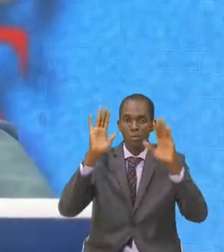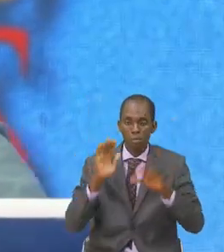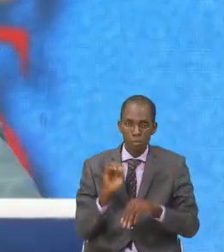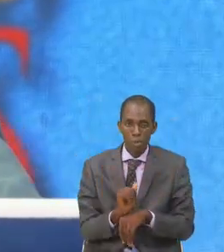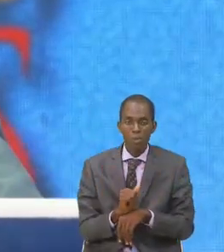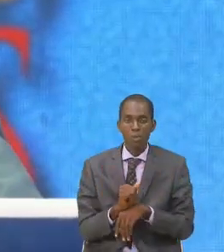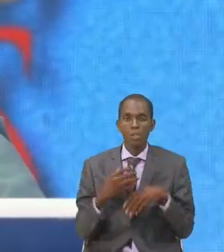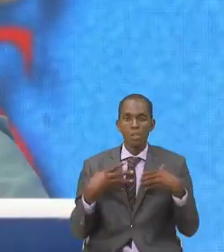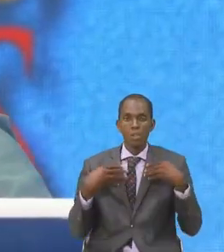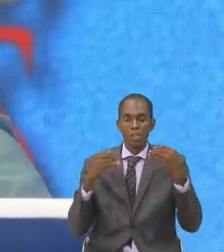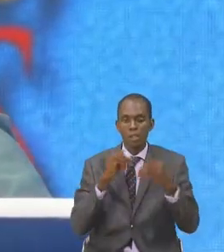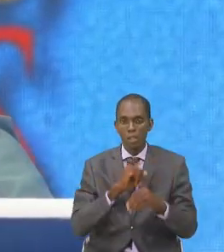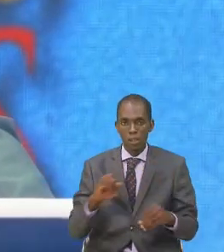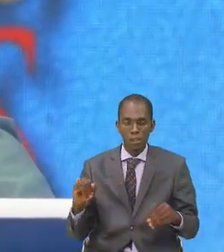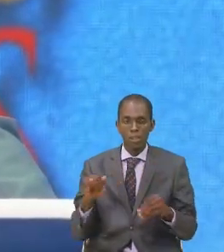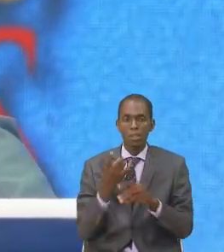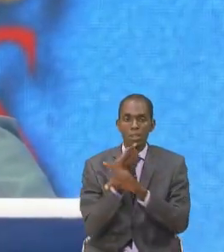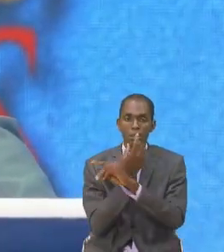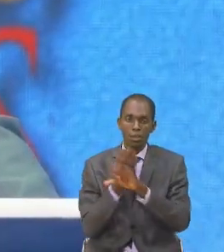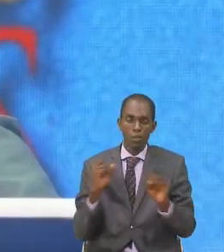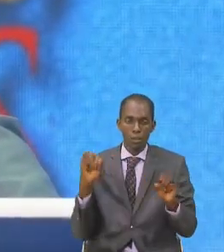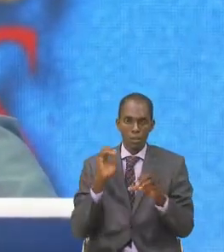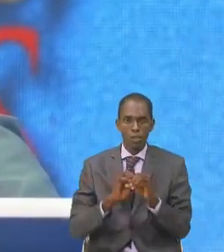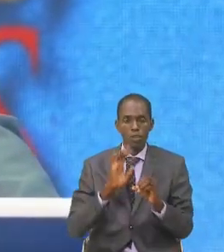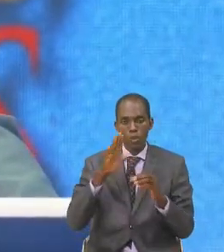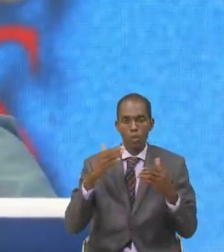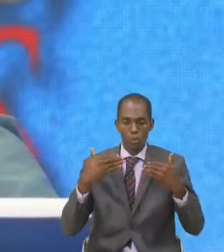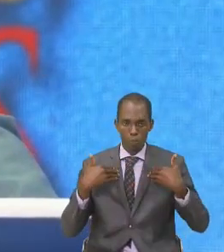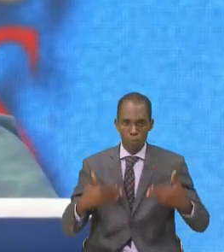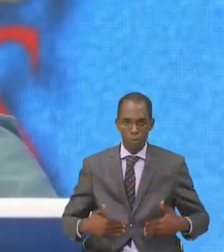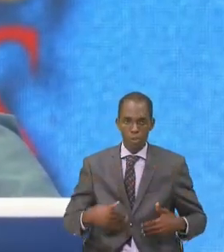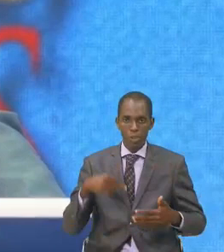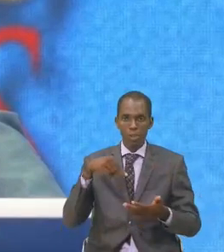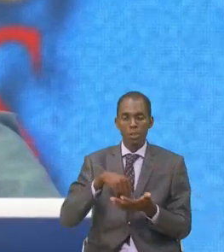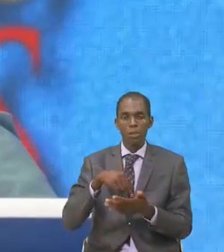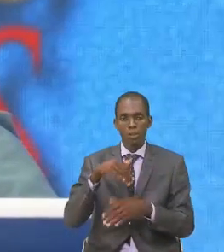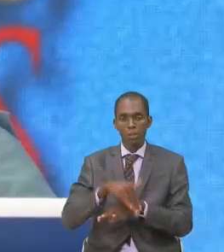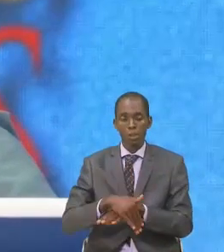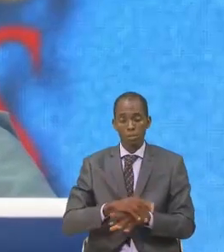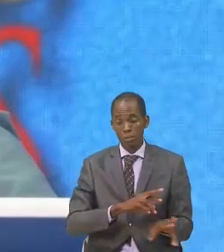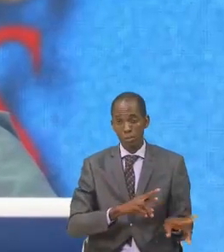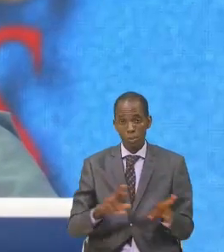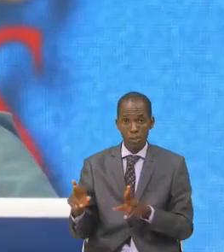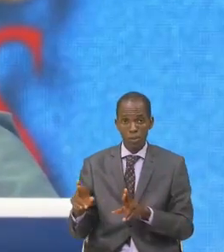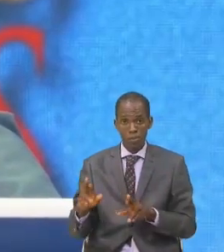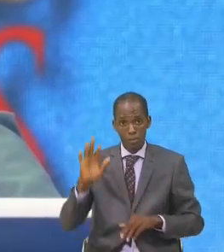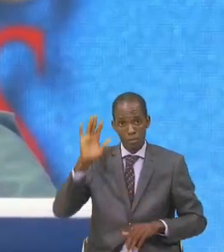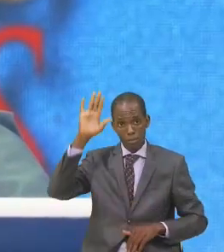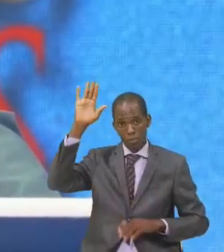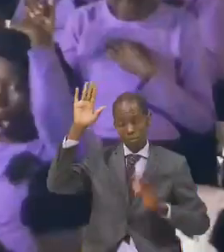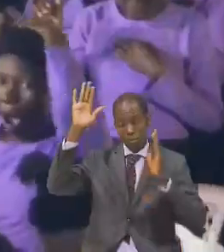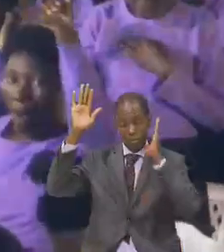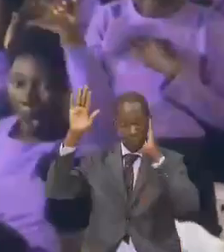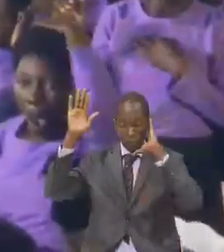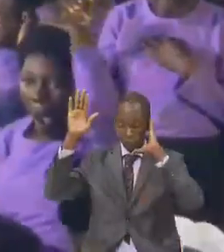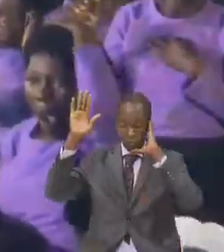confirm the miracle, the healing, the deliverance in your body